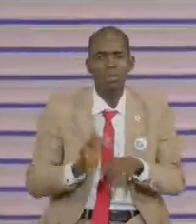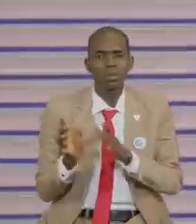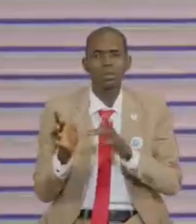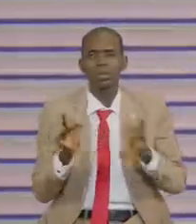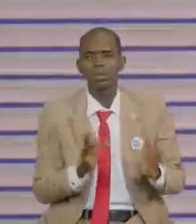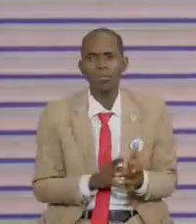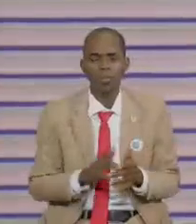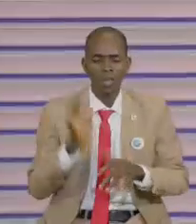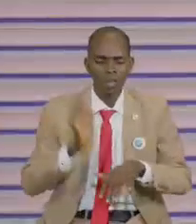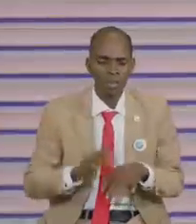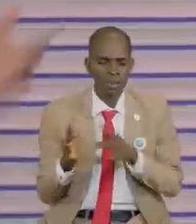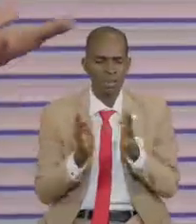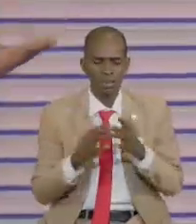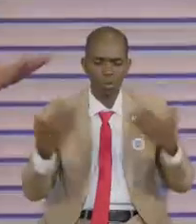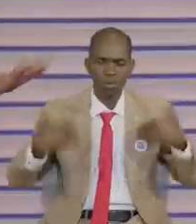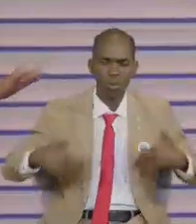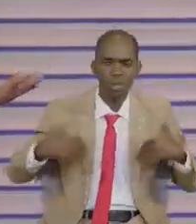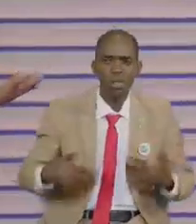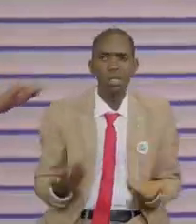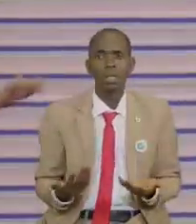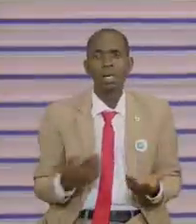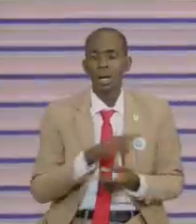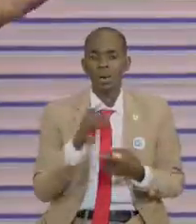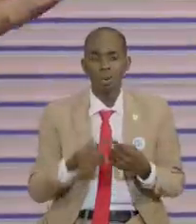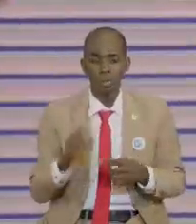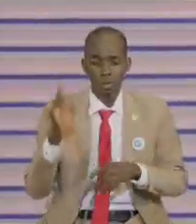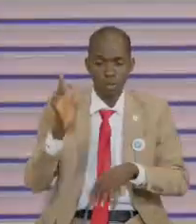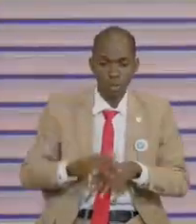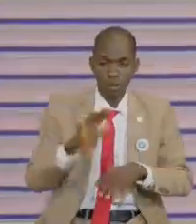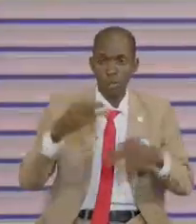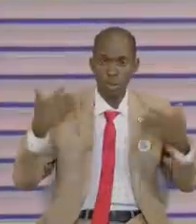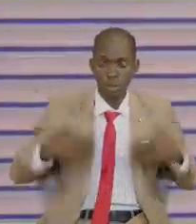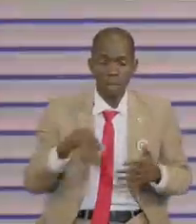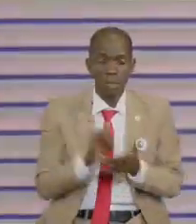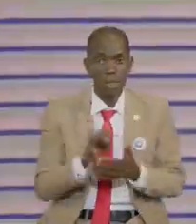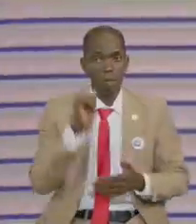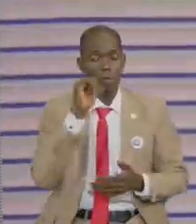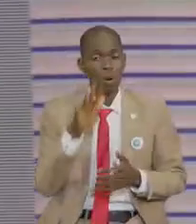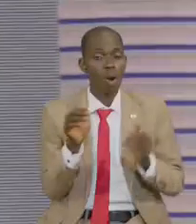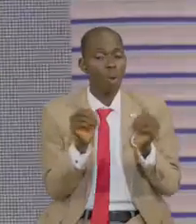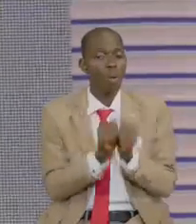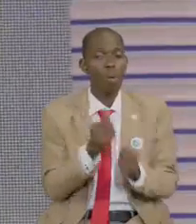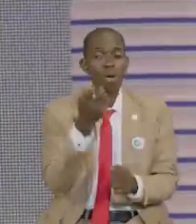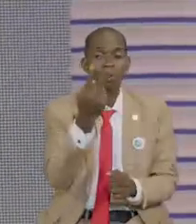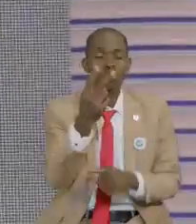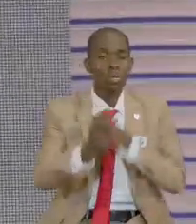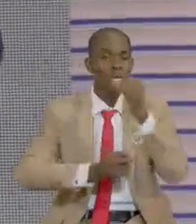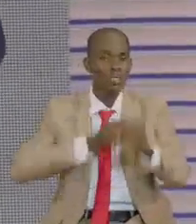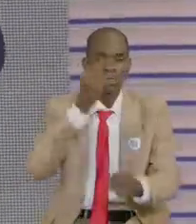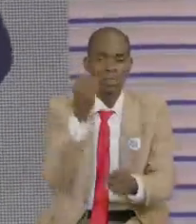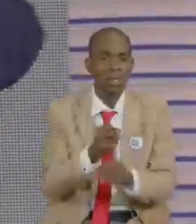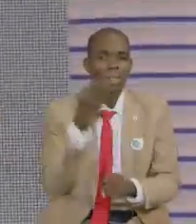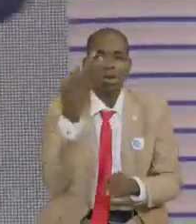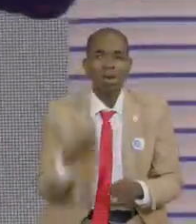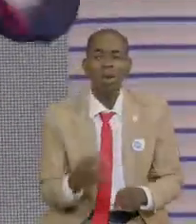touching his clothes. And when they touch his clothes, and that woman with 12 years of